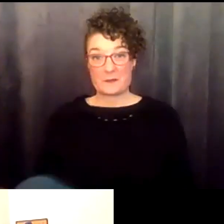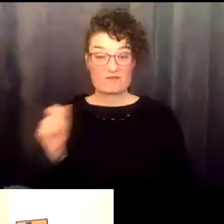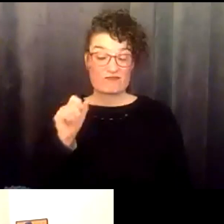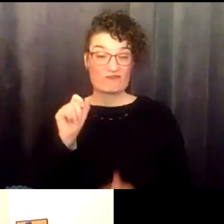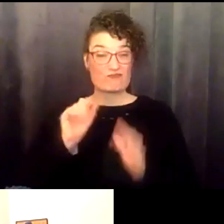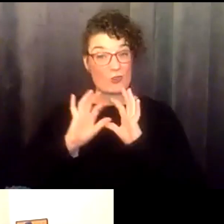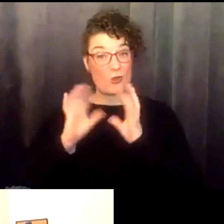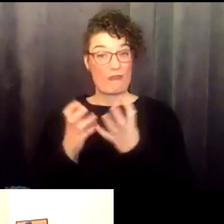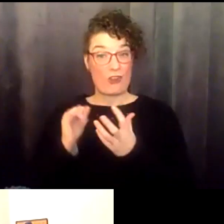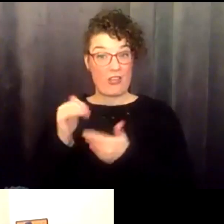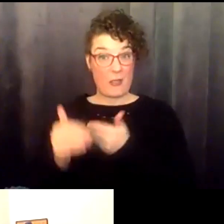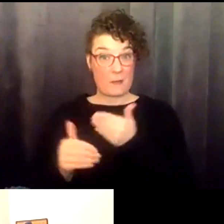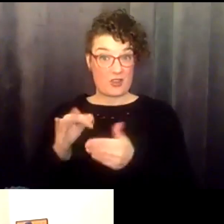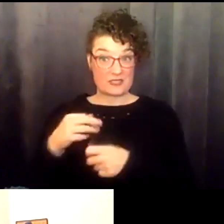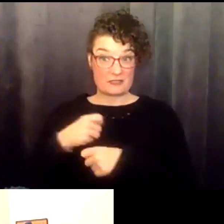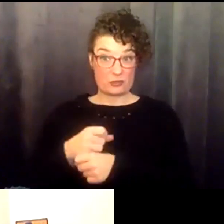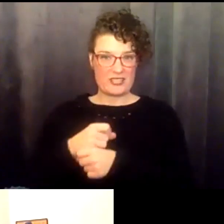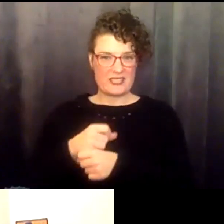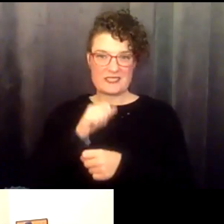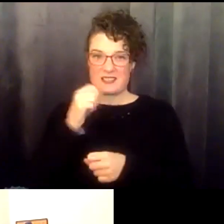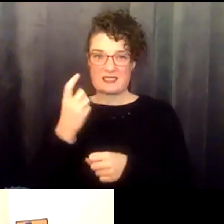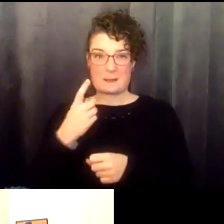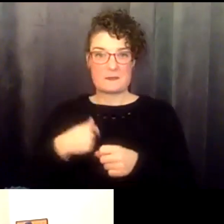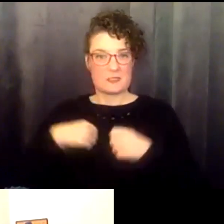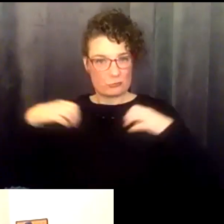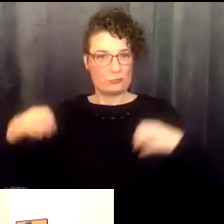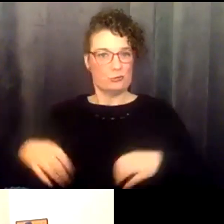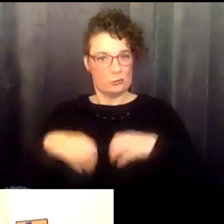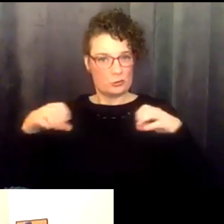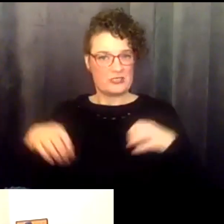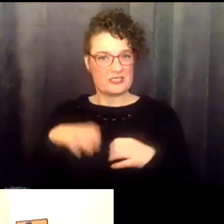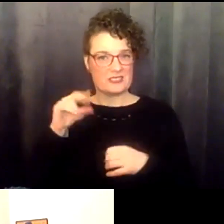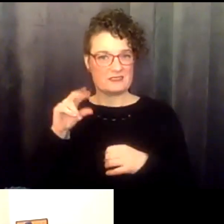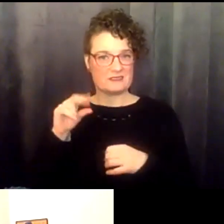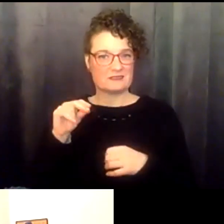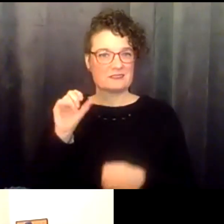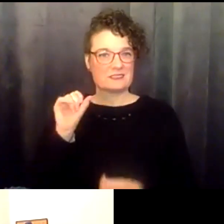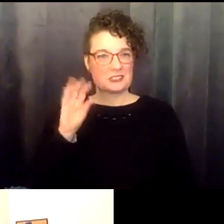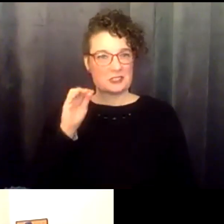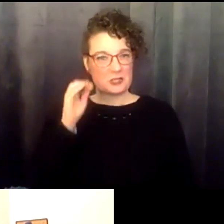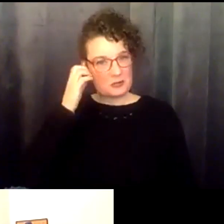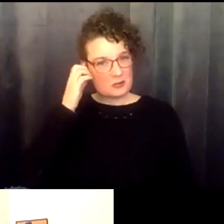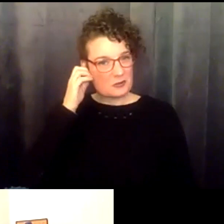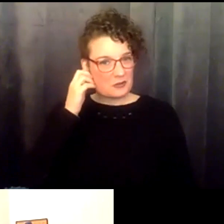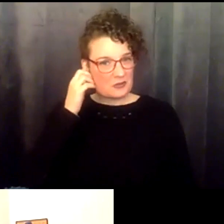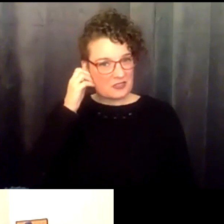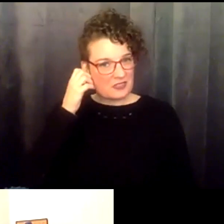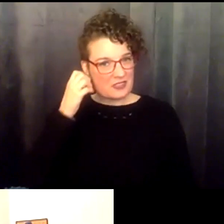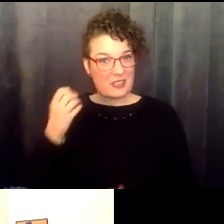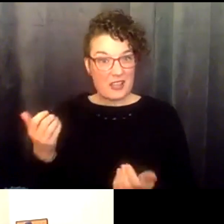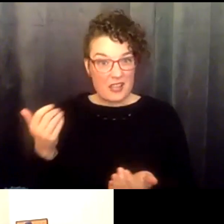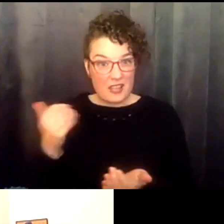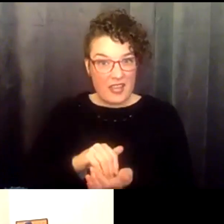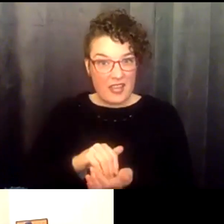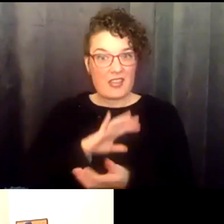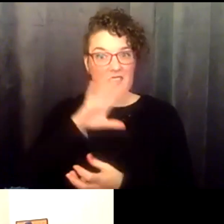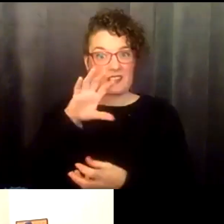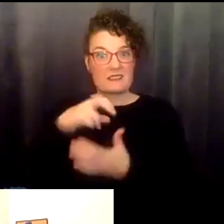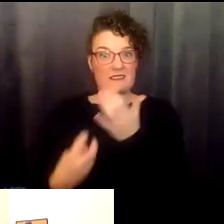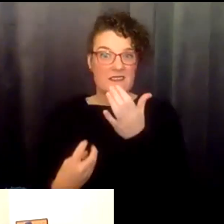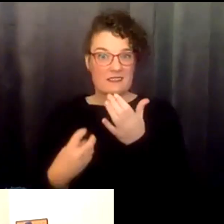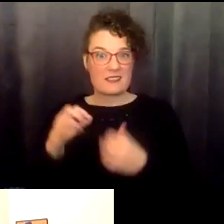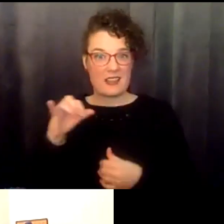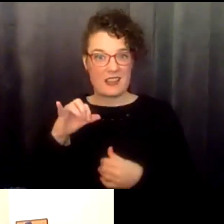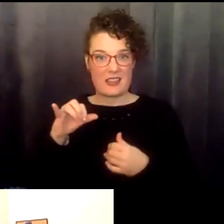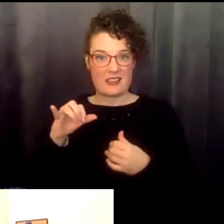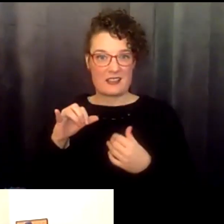was one that I wasn't really doing as much. And so to kind of jump back into it in a moment, like where we're in a